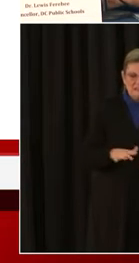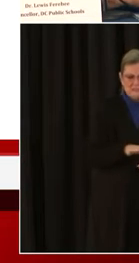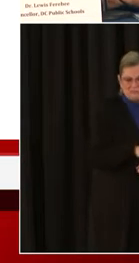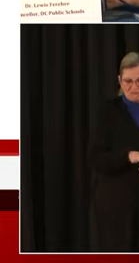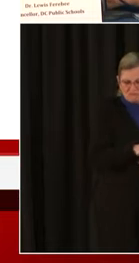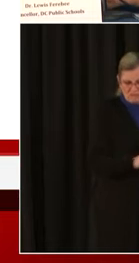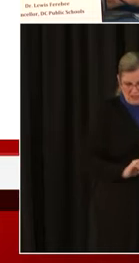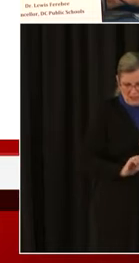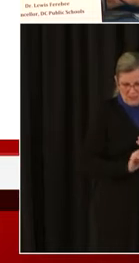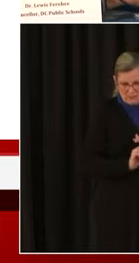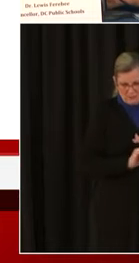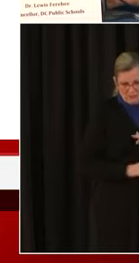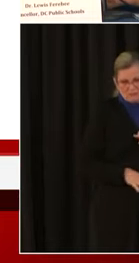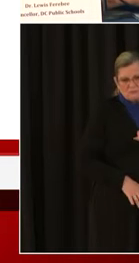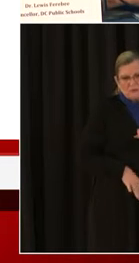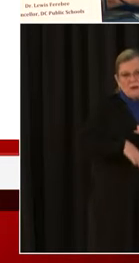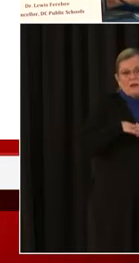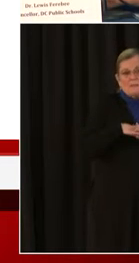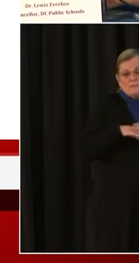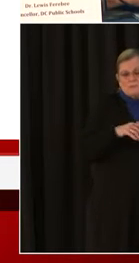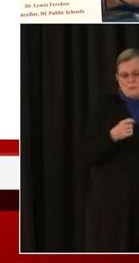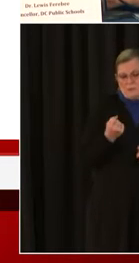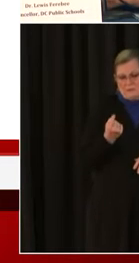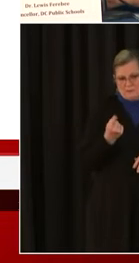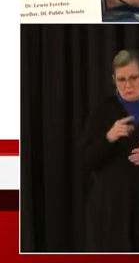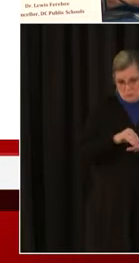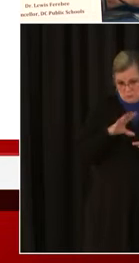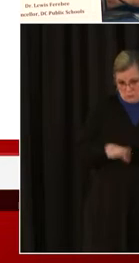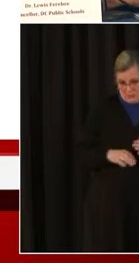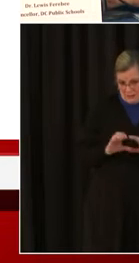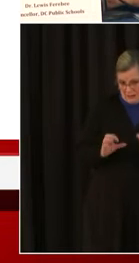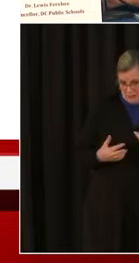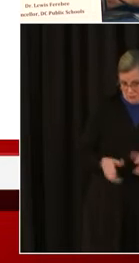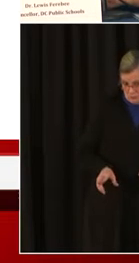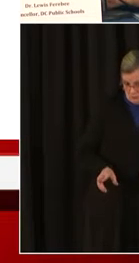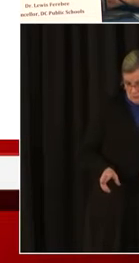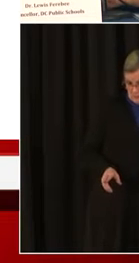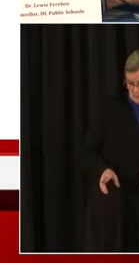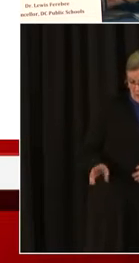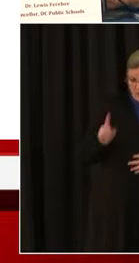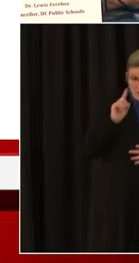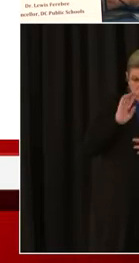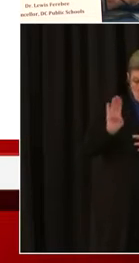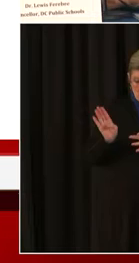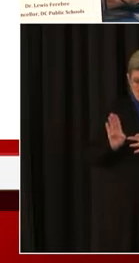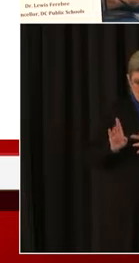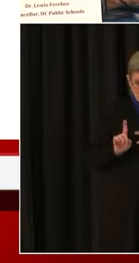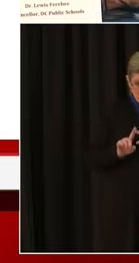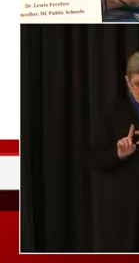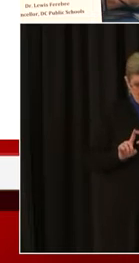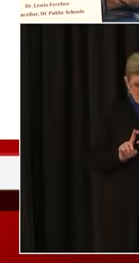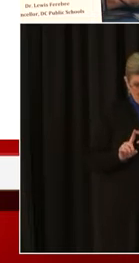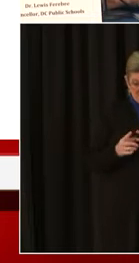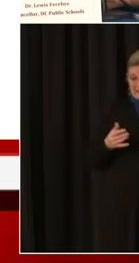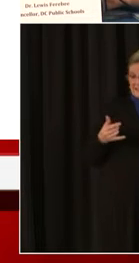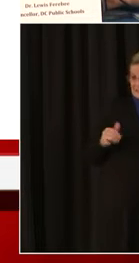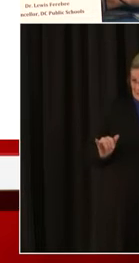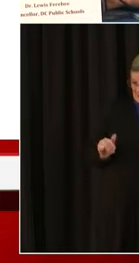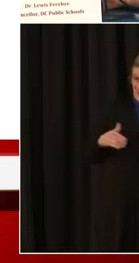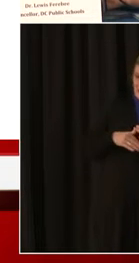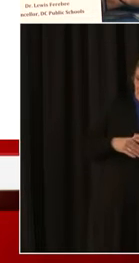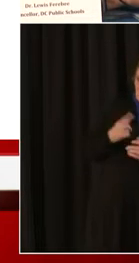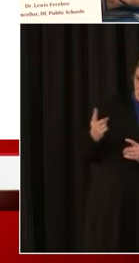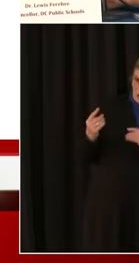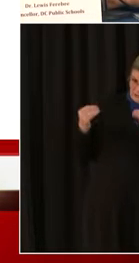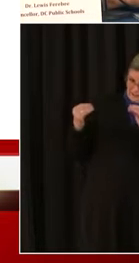up to 11 students per classroom. For Model B, there's still one teacher, but the